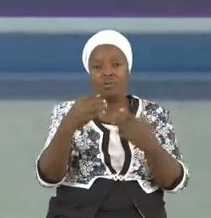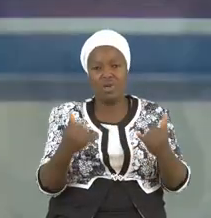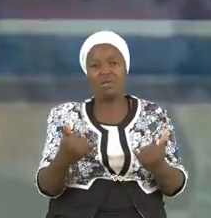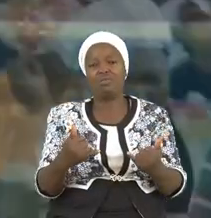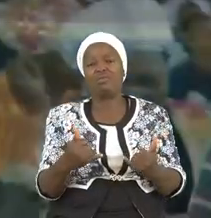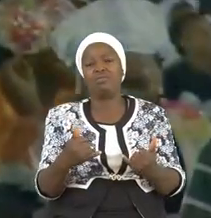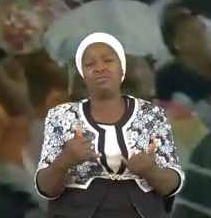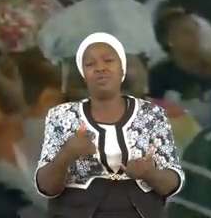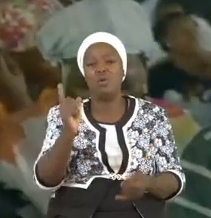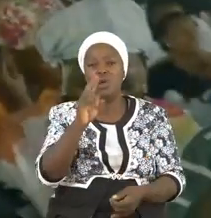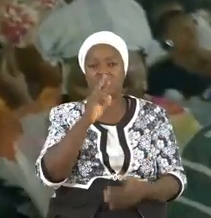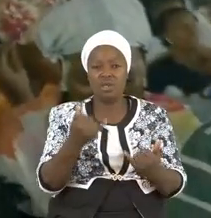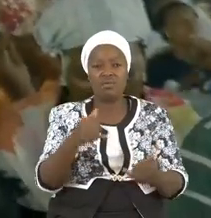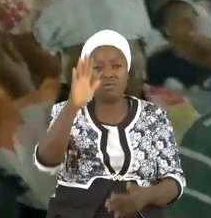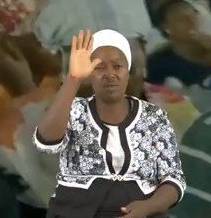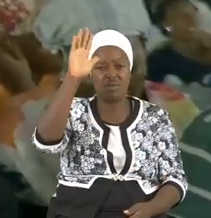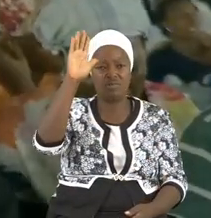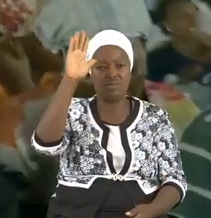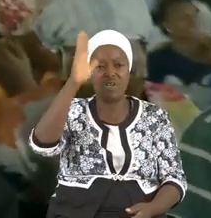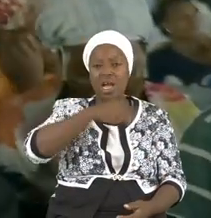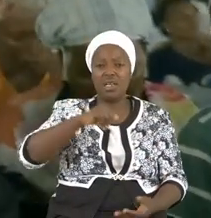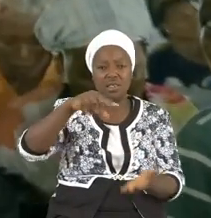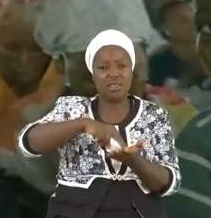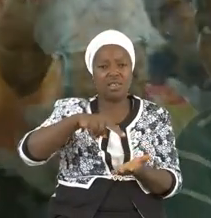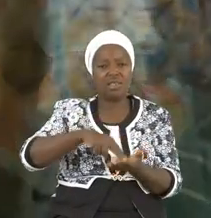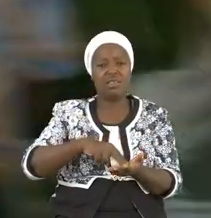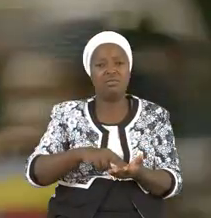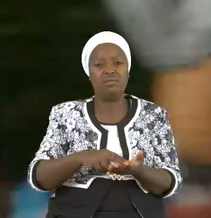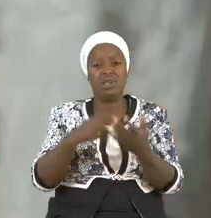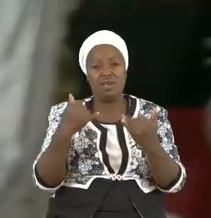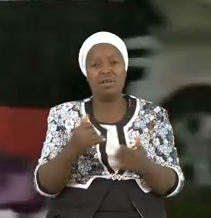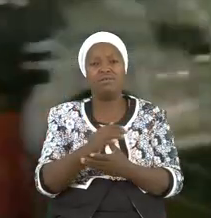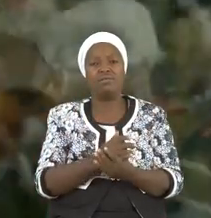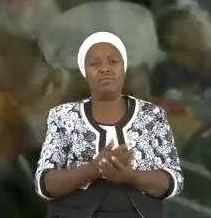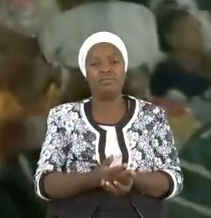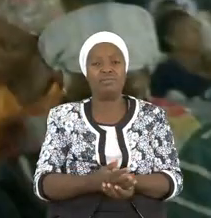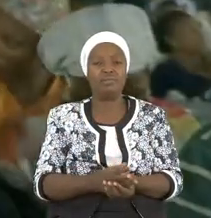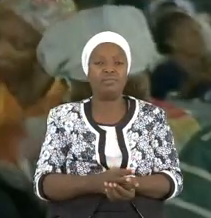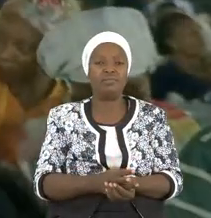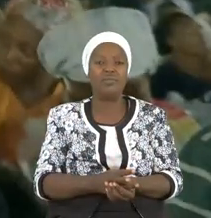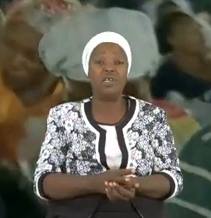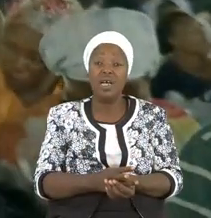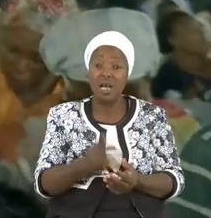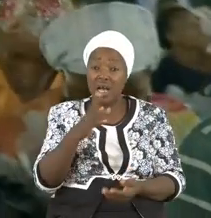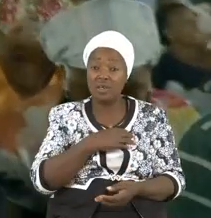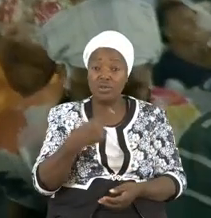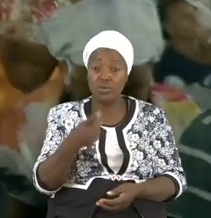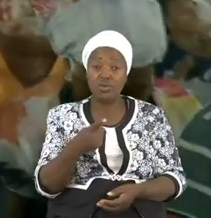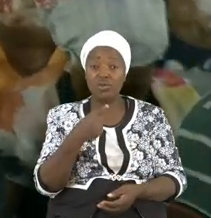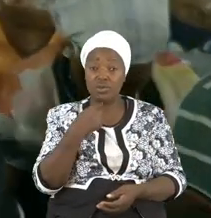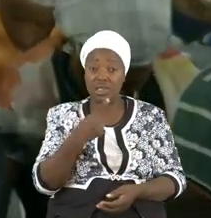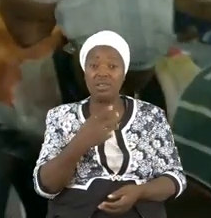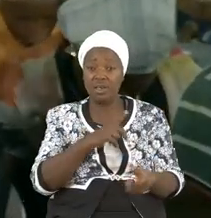up your hand and stand up right there. And you tell the Lord, Jesus